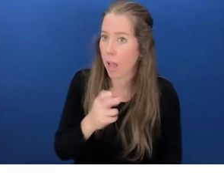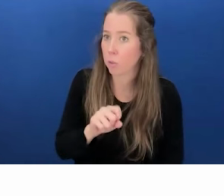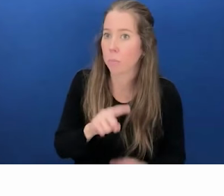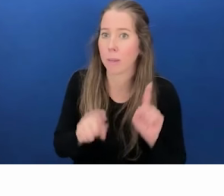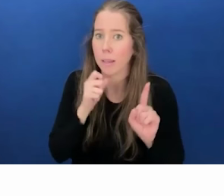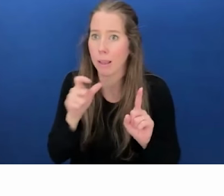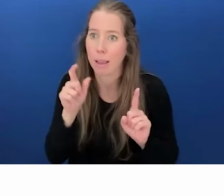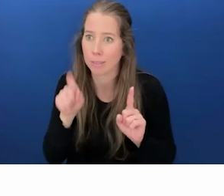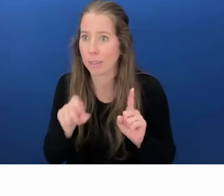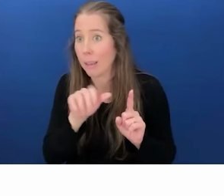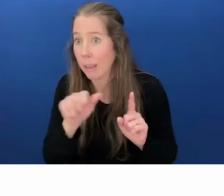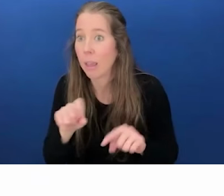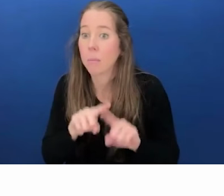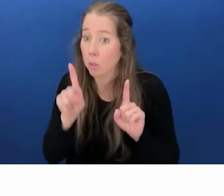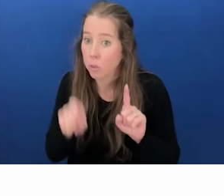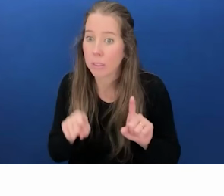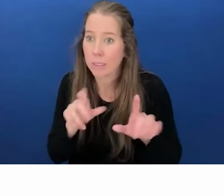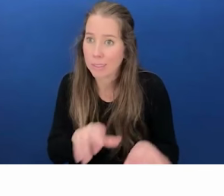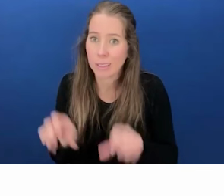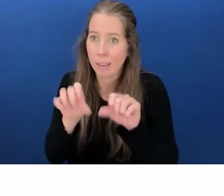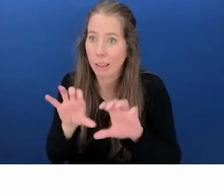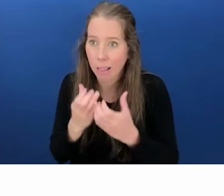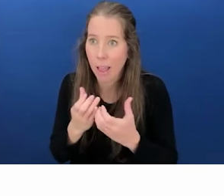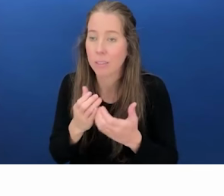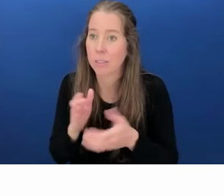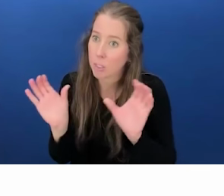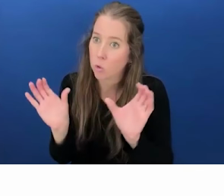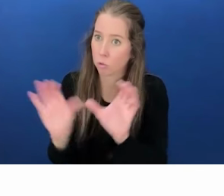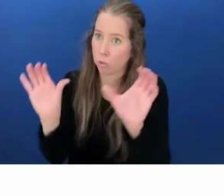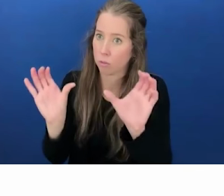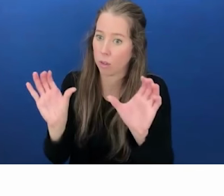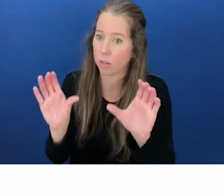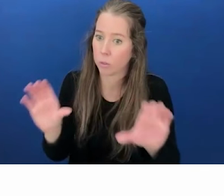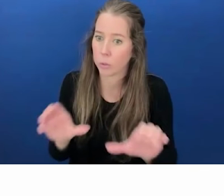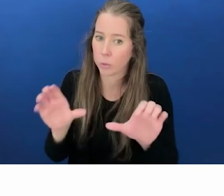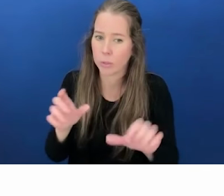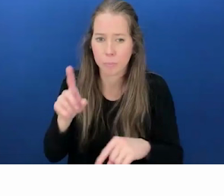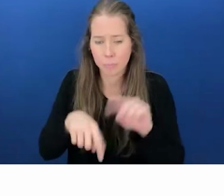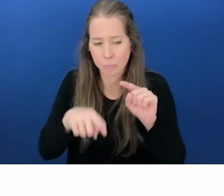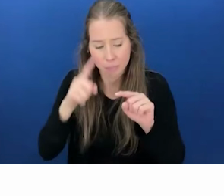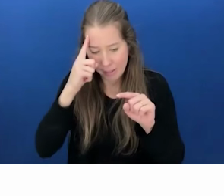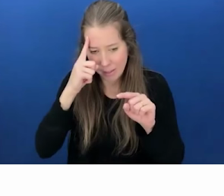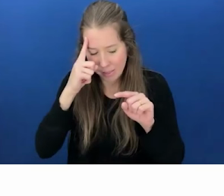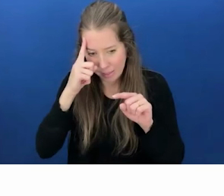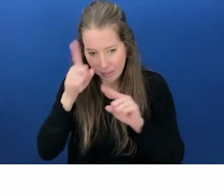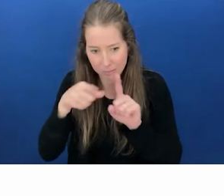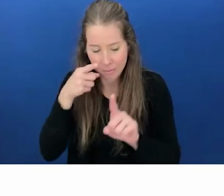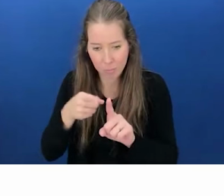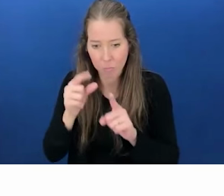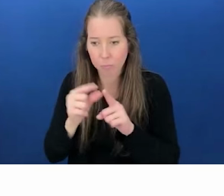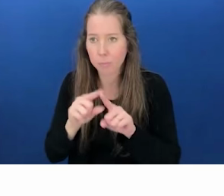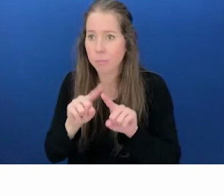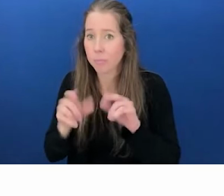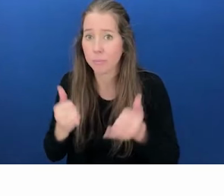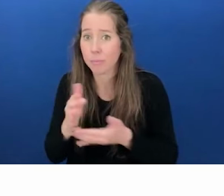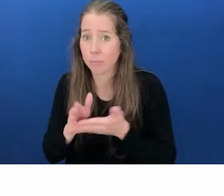se, but you have to take like a class and be certified to, I can't think of what it is, but even now, some of our